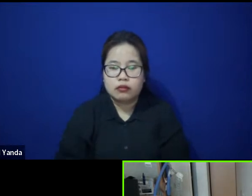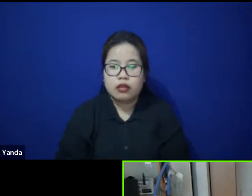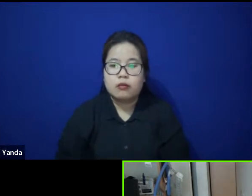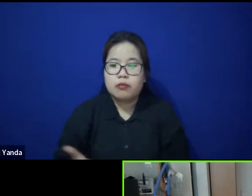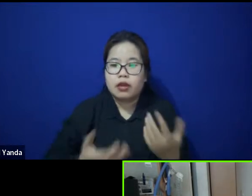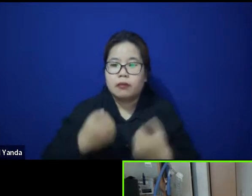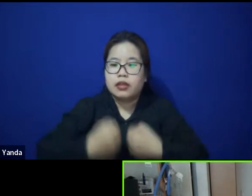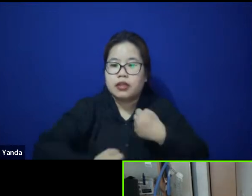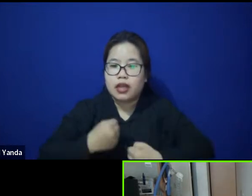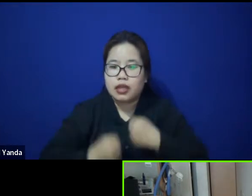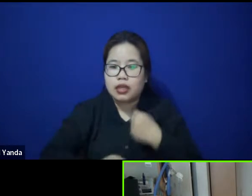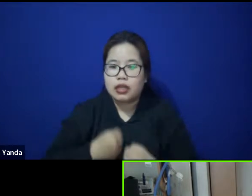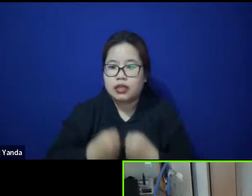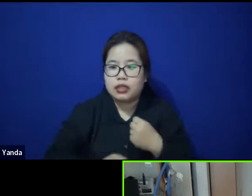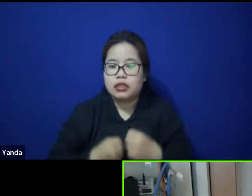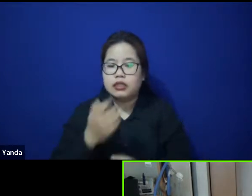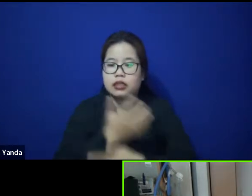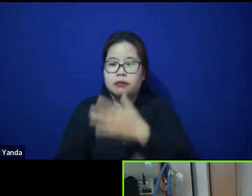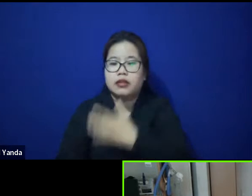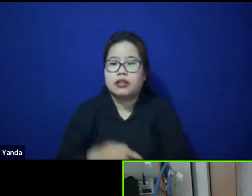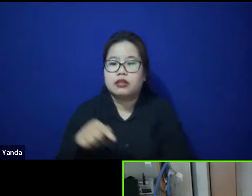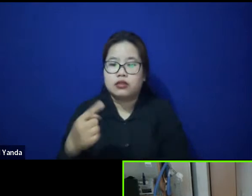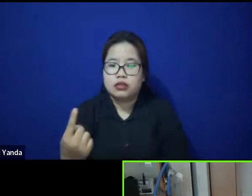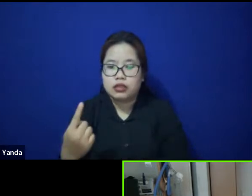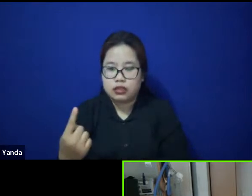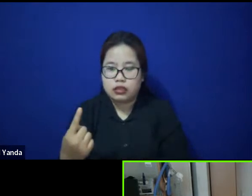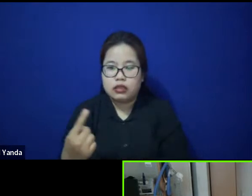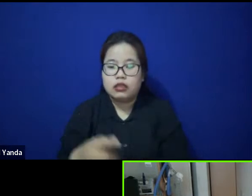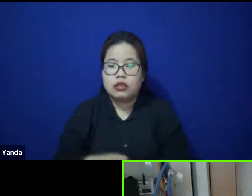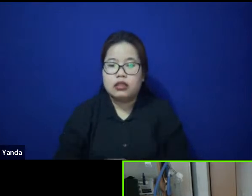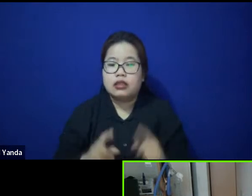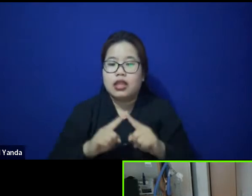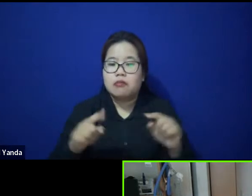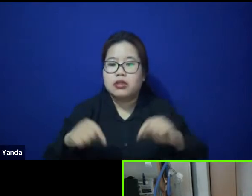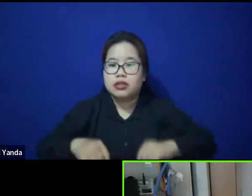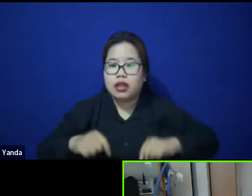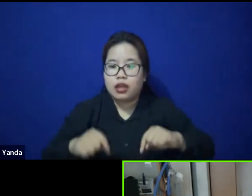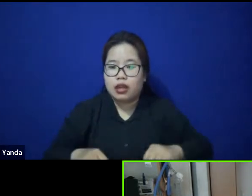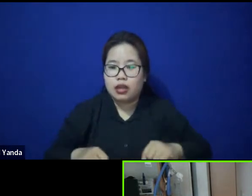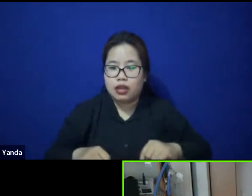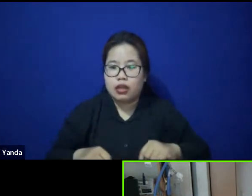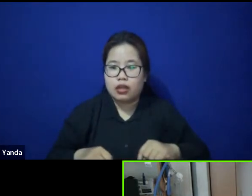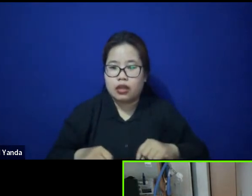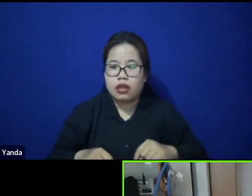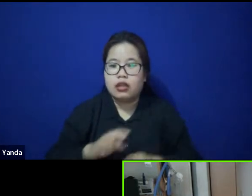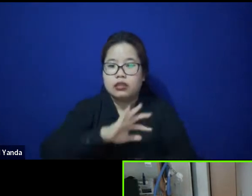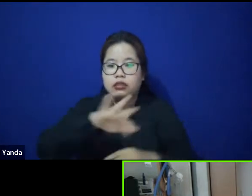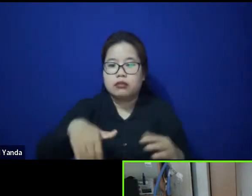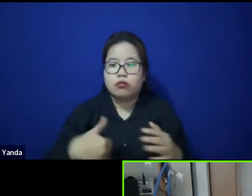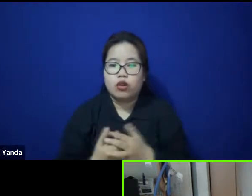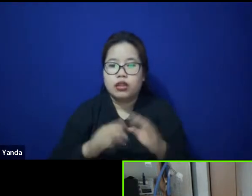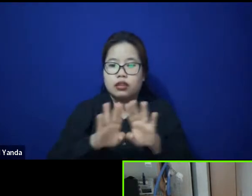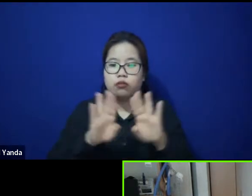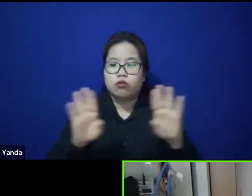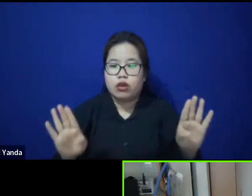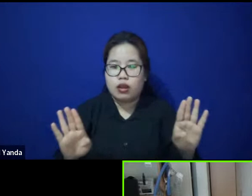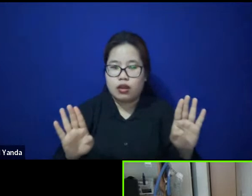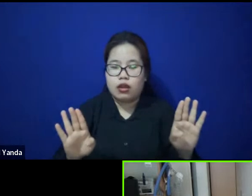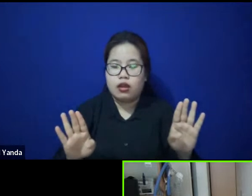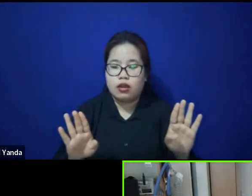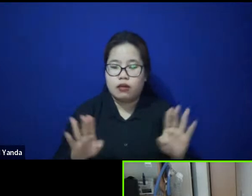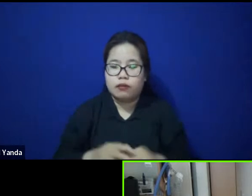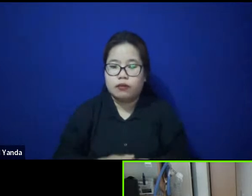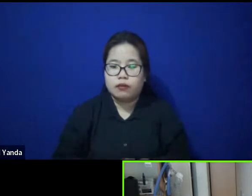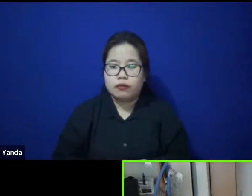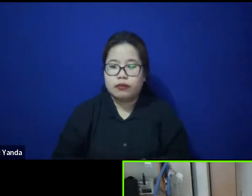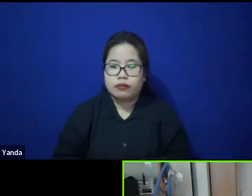limitations. Well, now we're all open. So